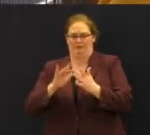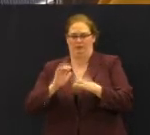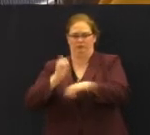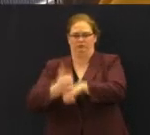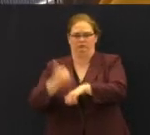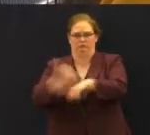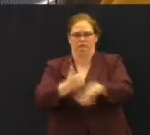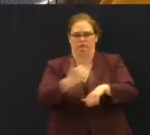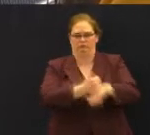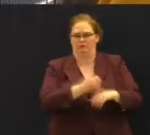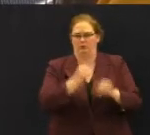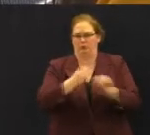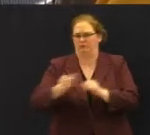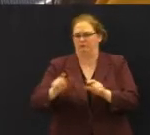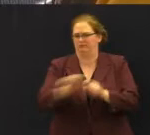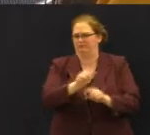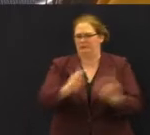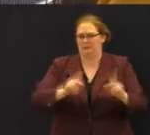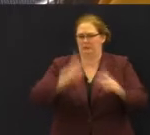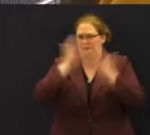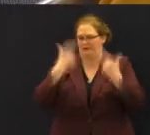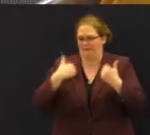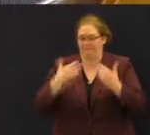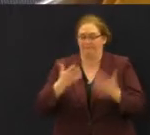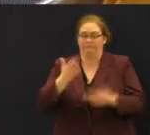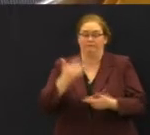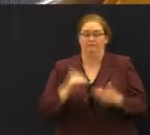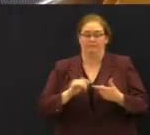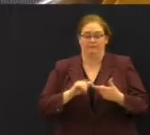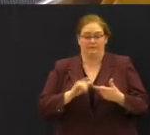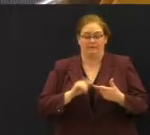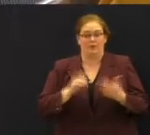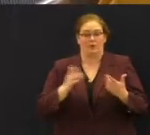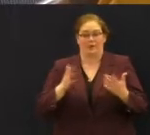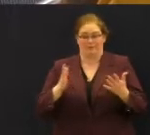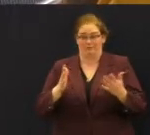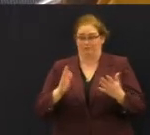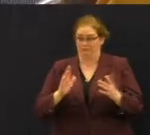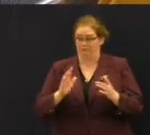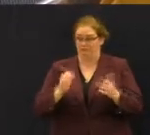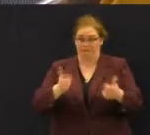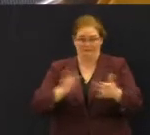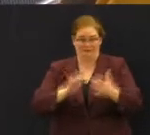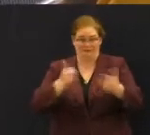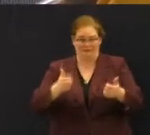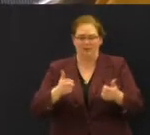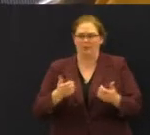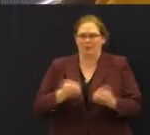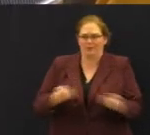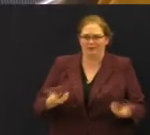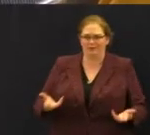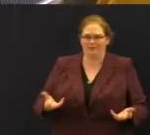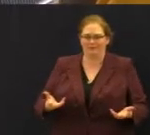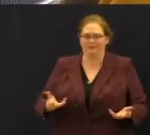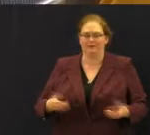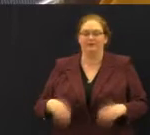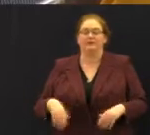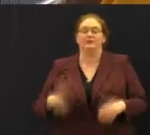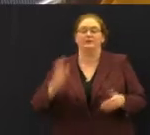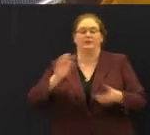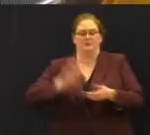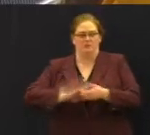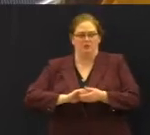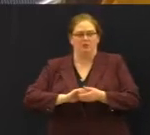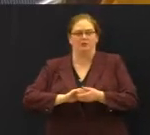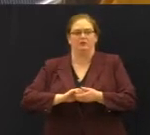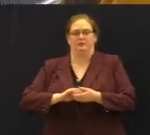for individuals that didn't have this. And then secondly was, okay, now you have internet, but do you have the equipment you need? So our partners did a